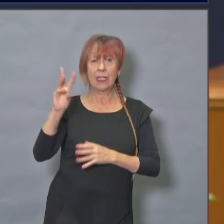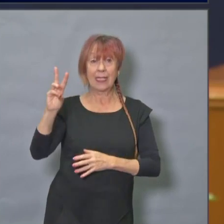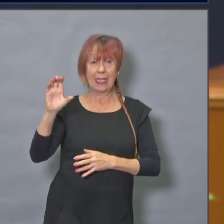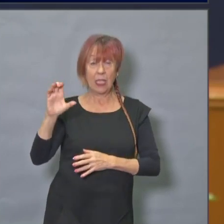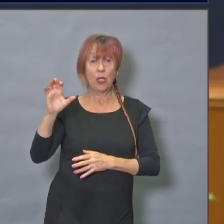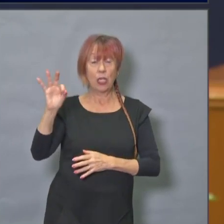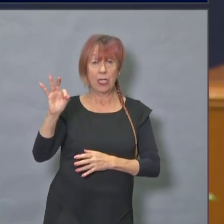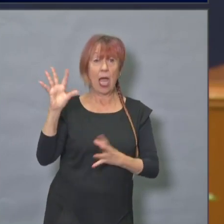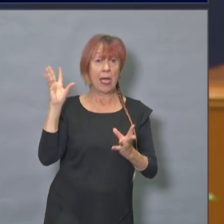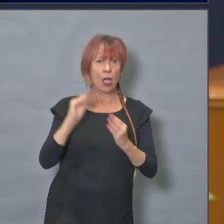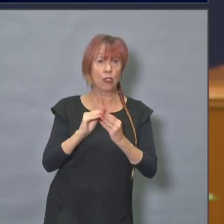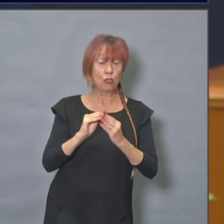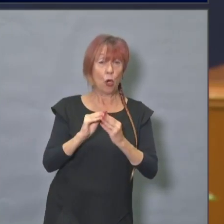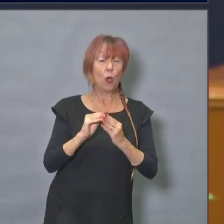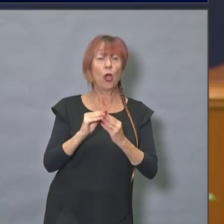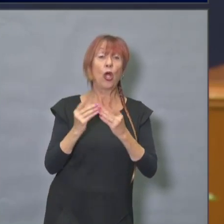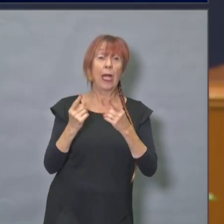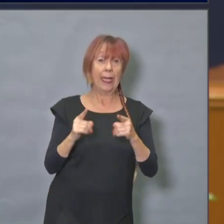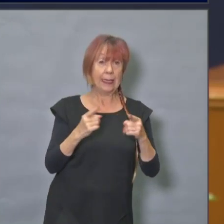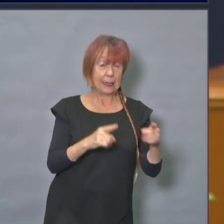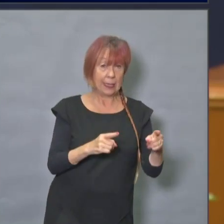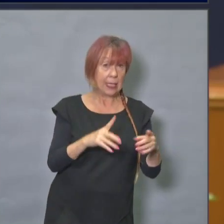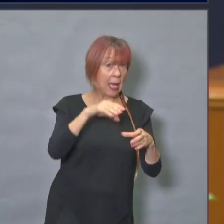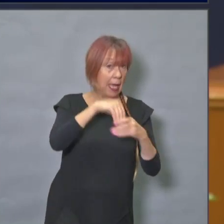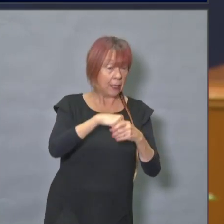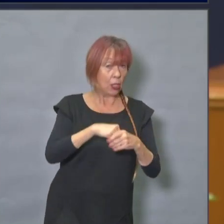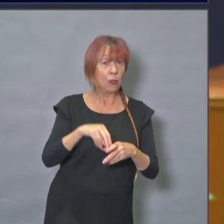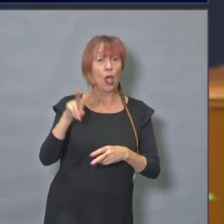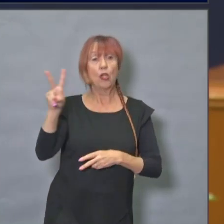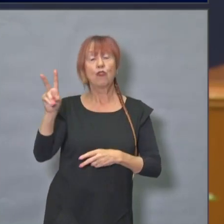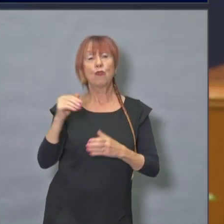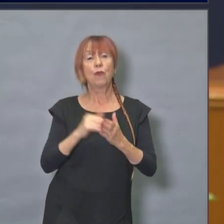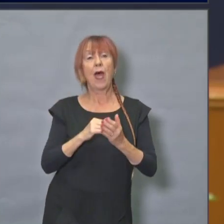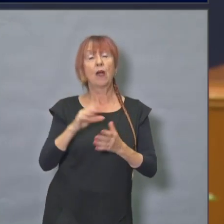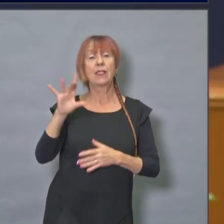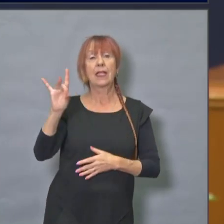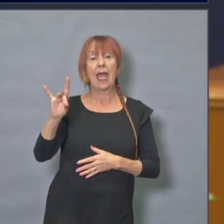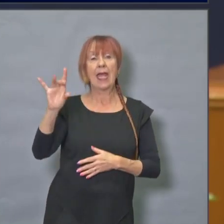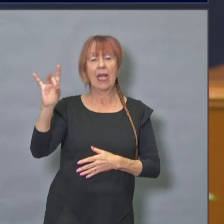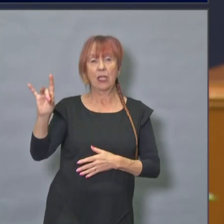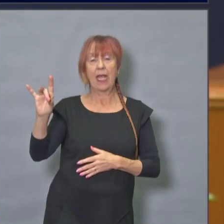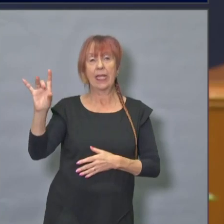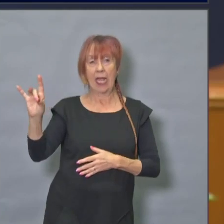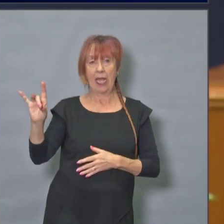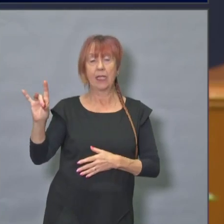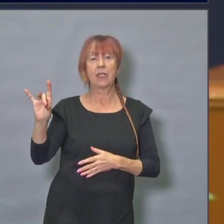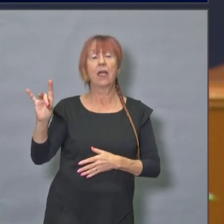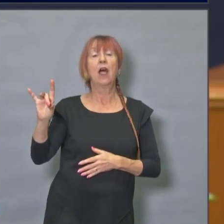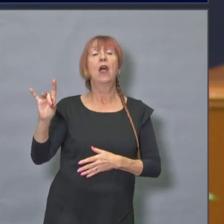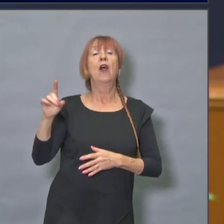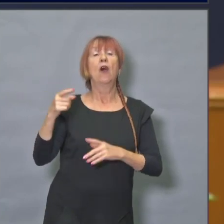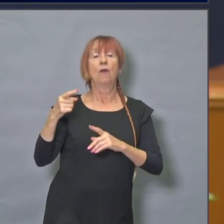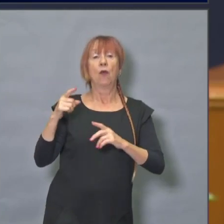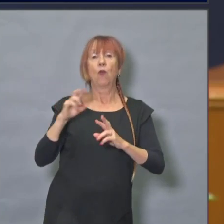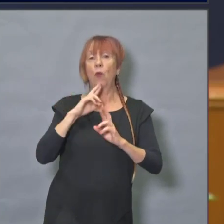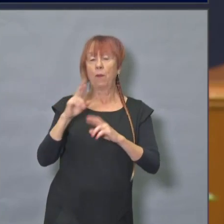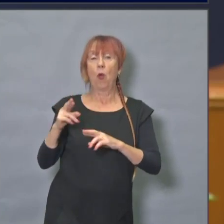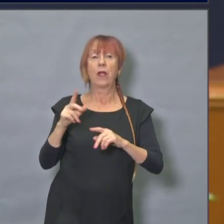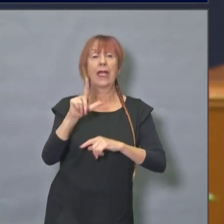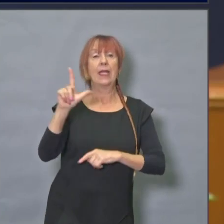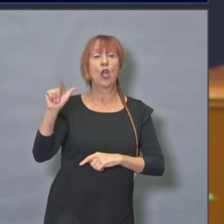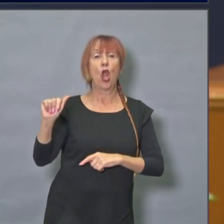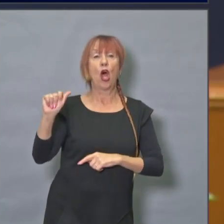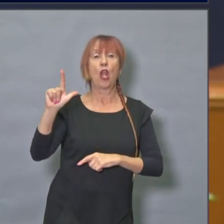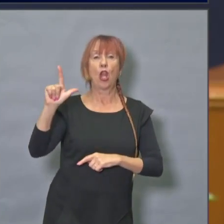79,609 total cases we're reporting include 2,888 total cases reported by the City of Long